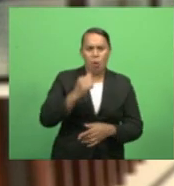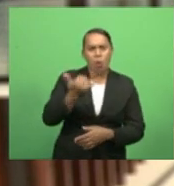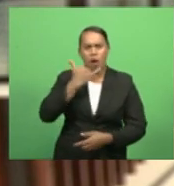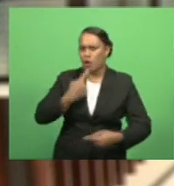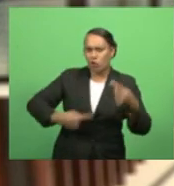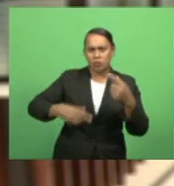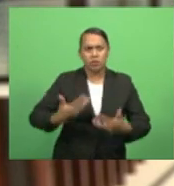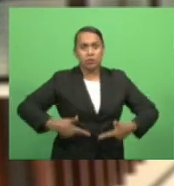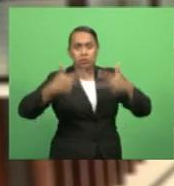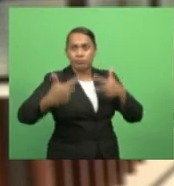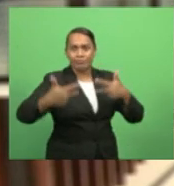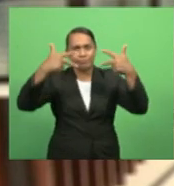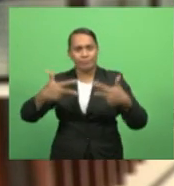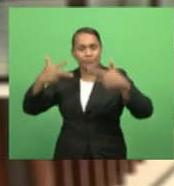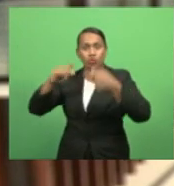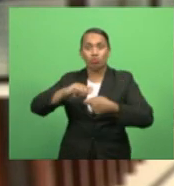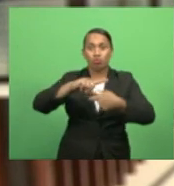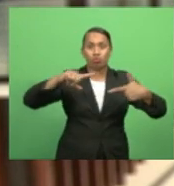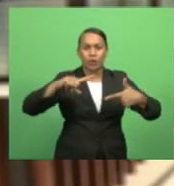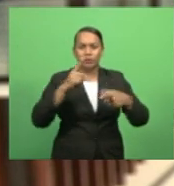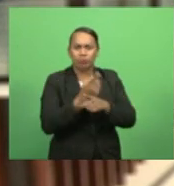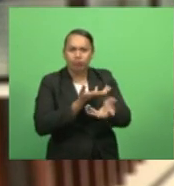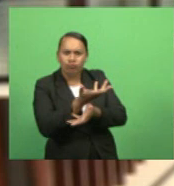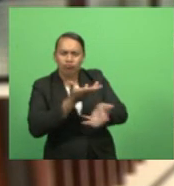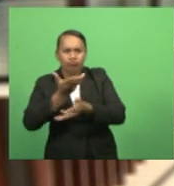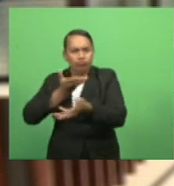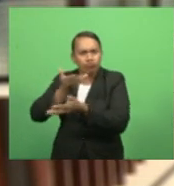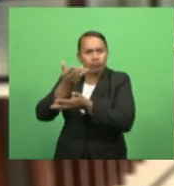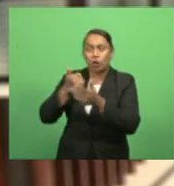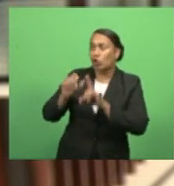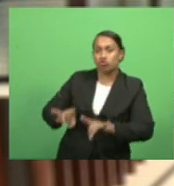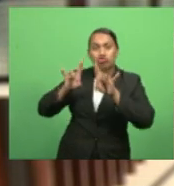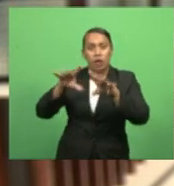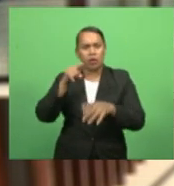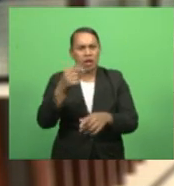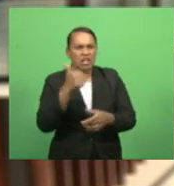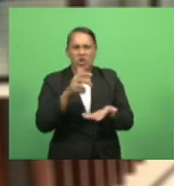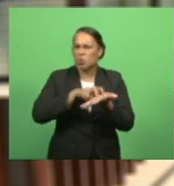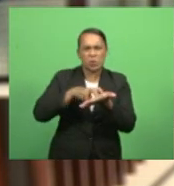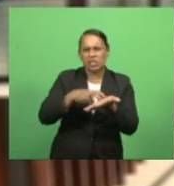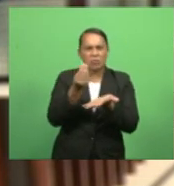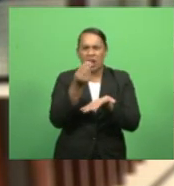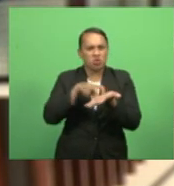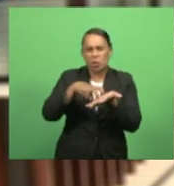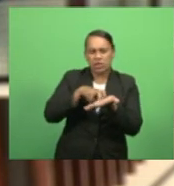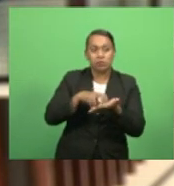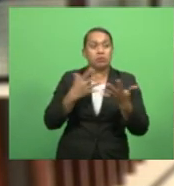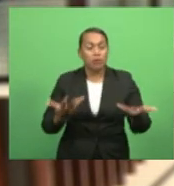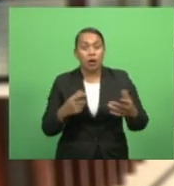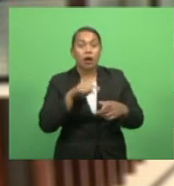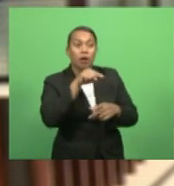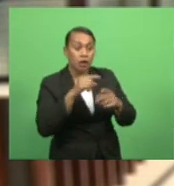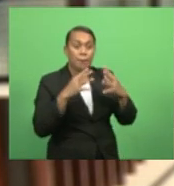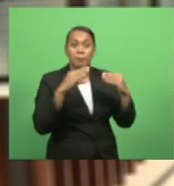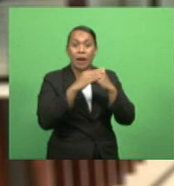fresh optimism. Surprisingly, the Aussie didn't weaken due to gloomy reports from the Reserve Bank of Australia, who warned that unemployment